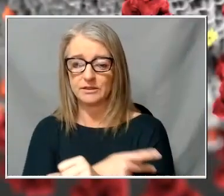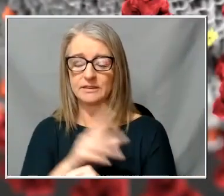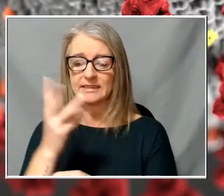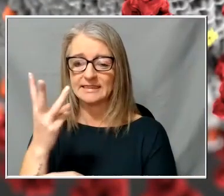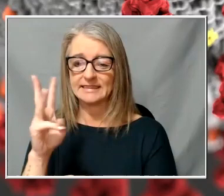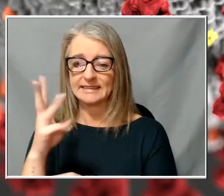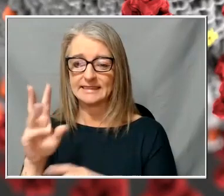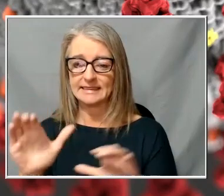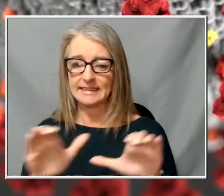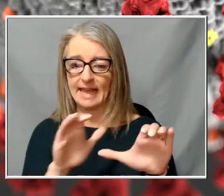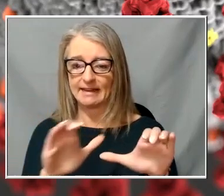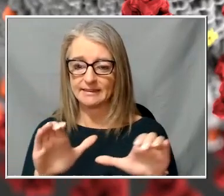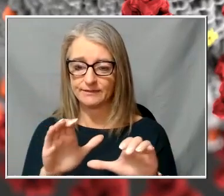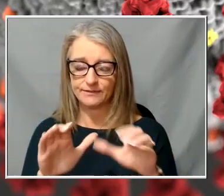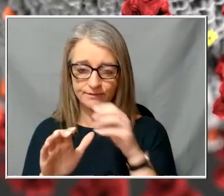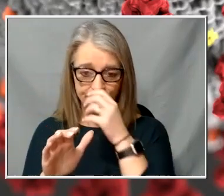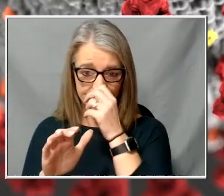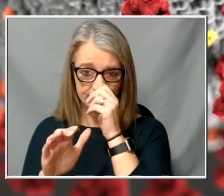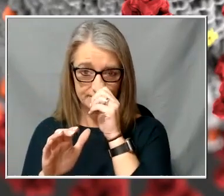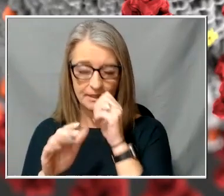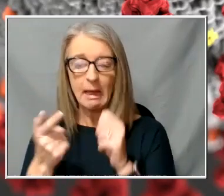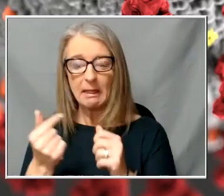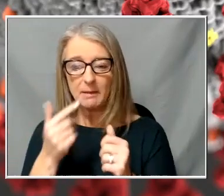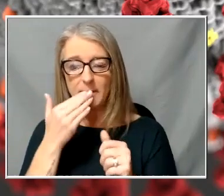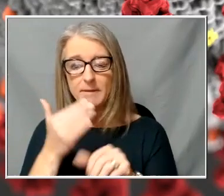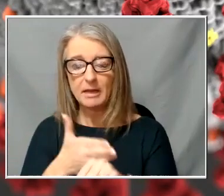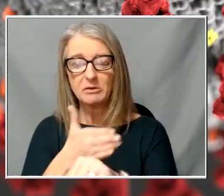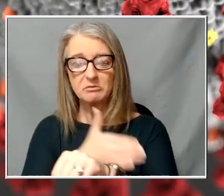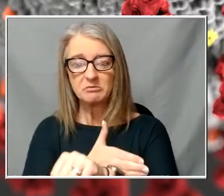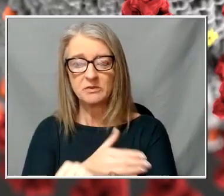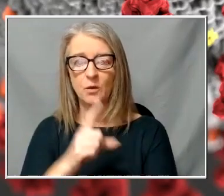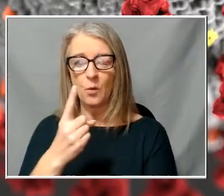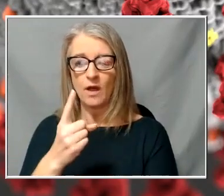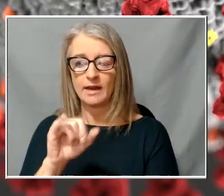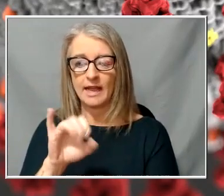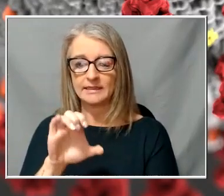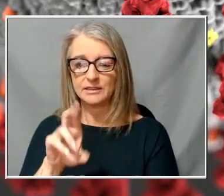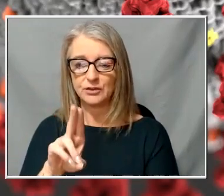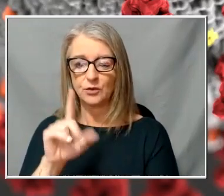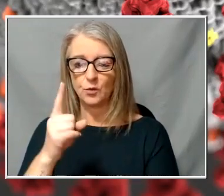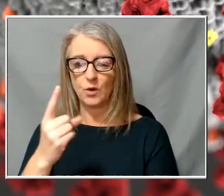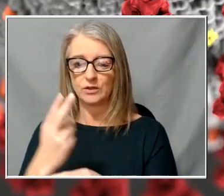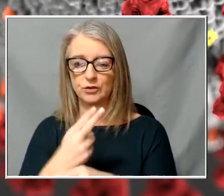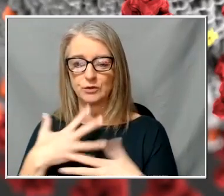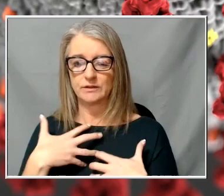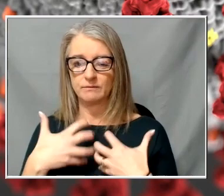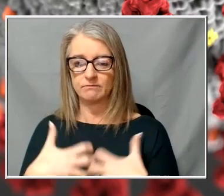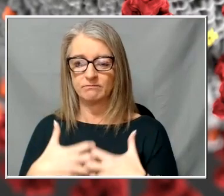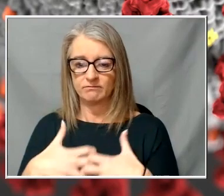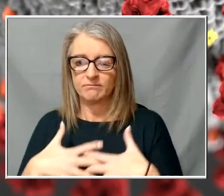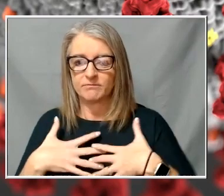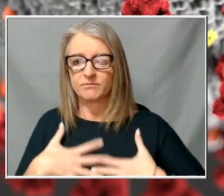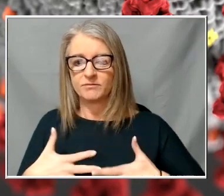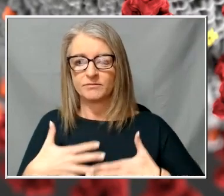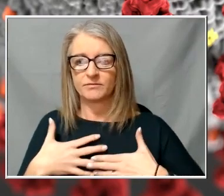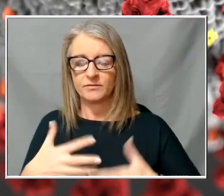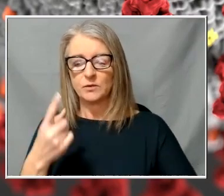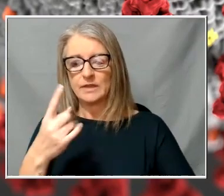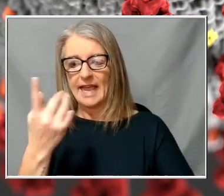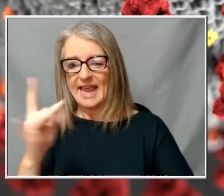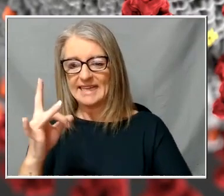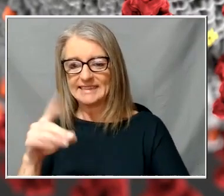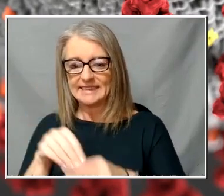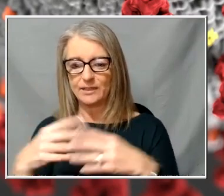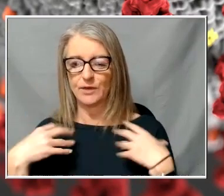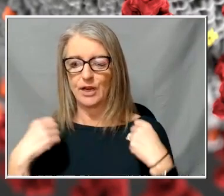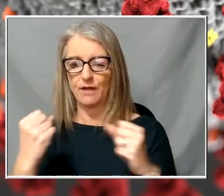active infections, so that's a little bit better than it has been. 1 in the ICU, 1 on the ventilator, 18 in that recovery period. Would also like to say we did have